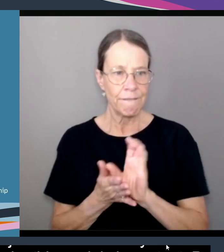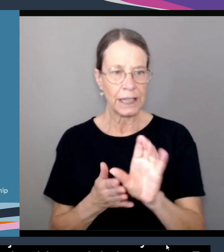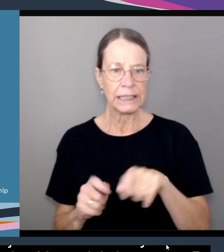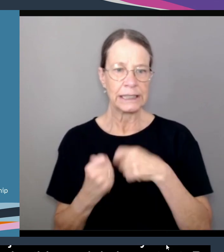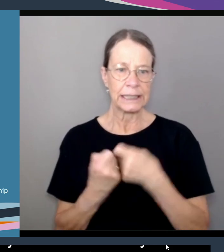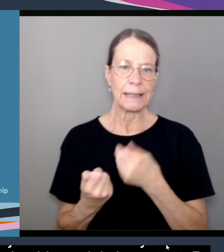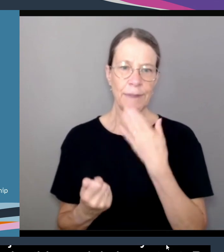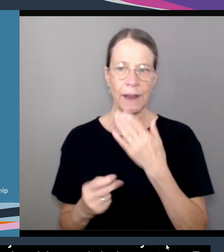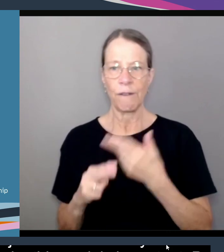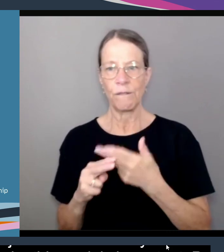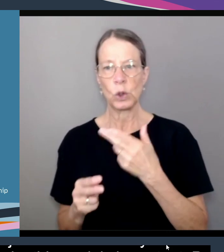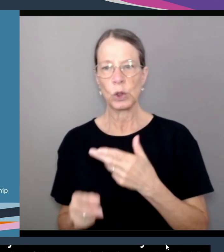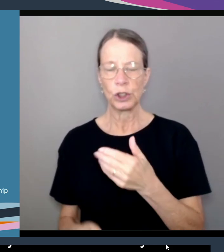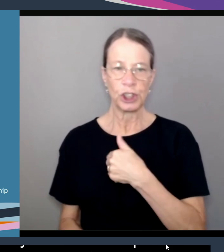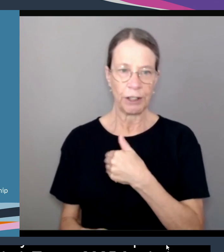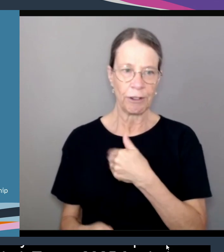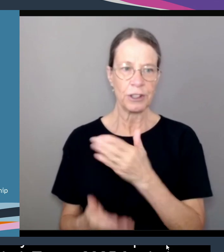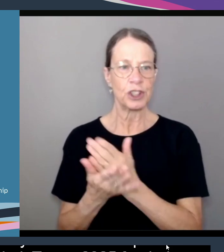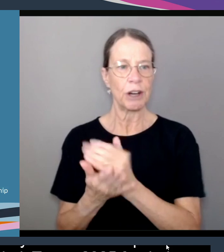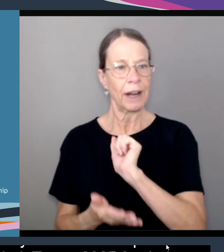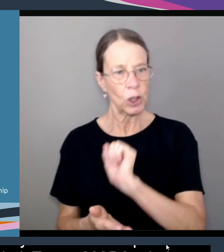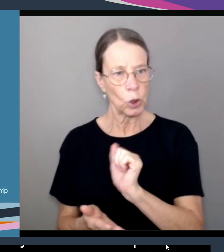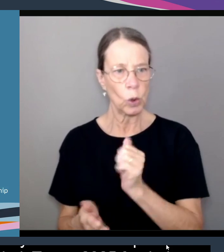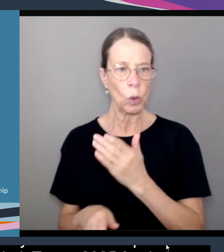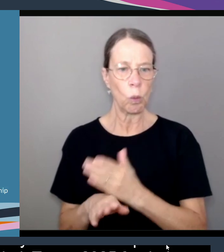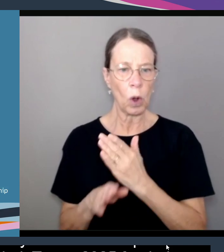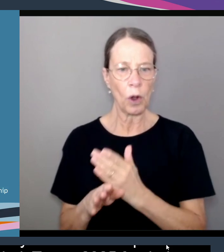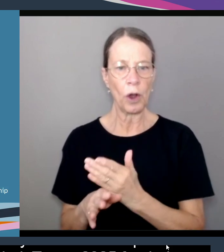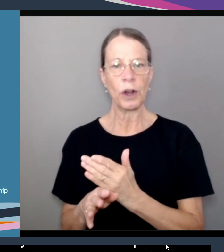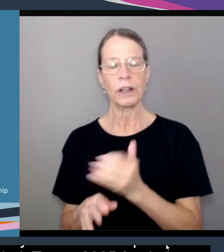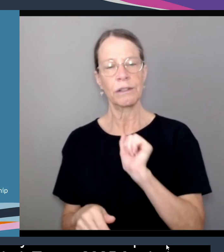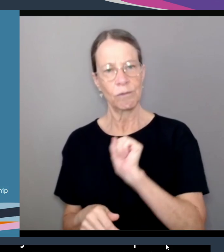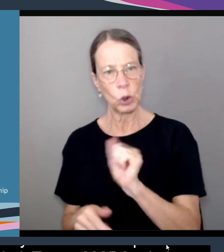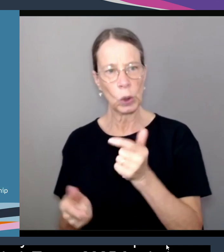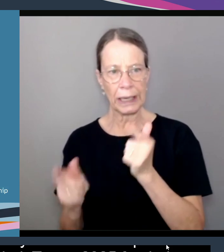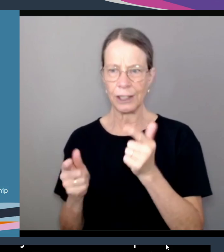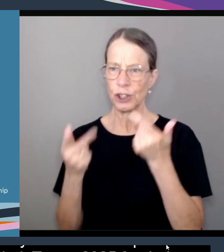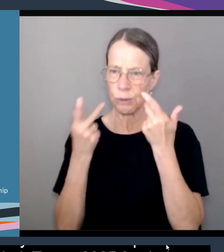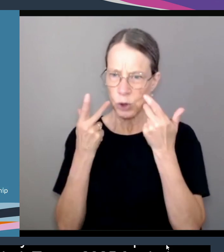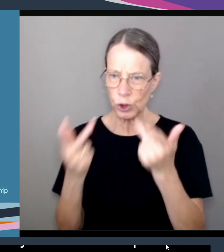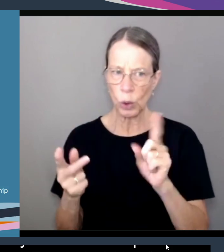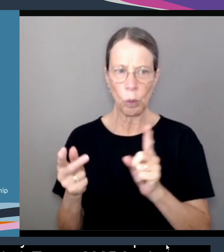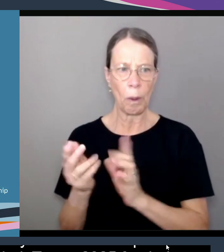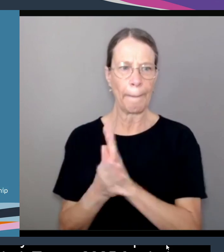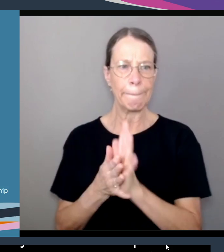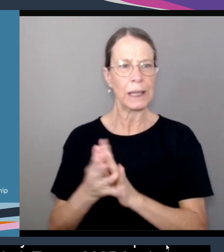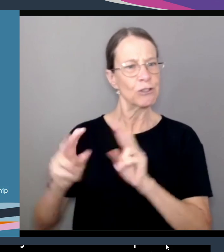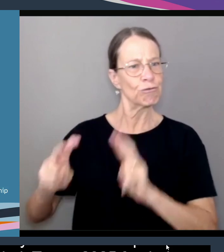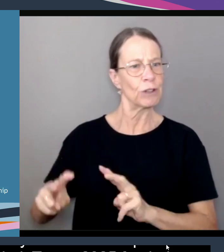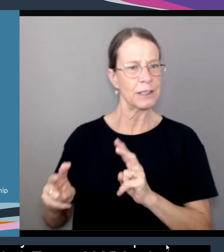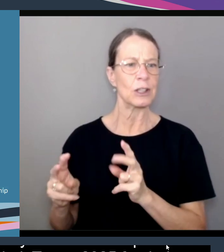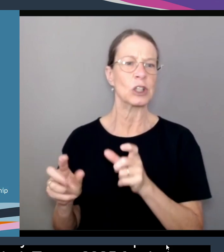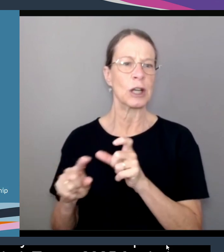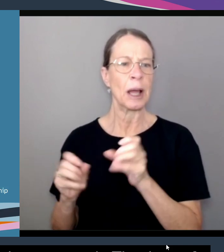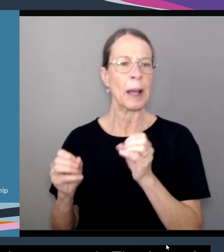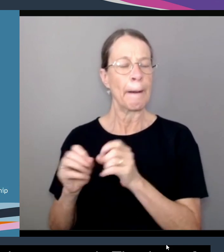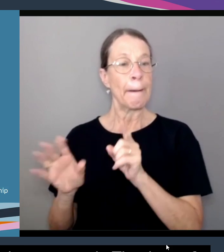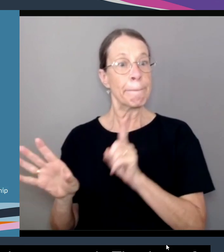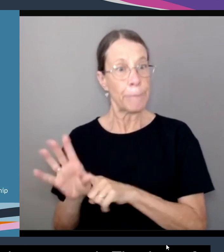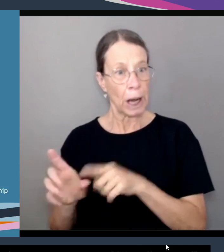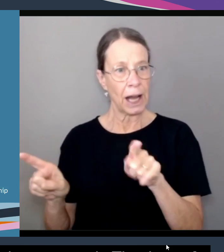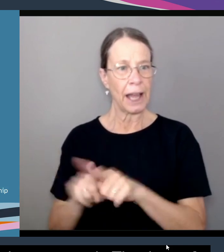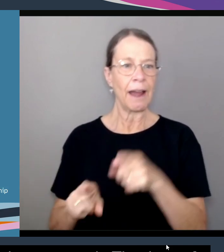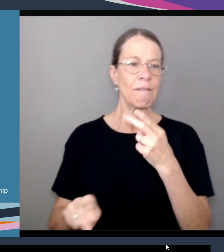you for your leadership in showing what research by and with people with disability truly looks like in practice. We have been wowed by your energy,